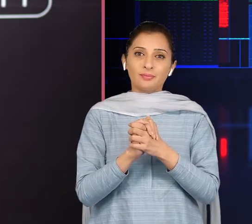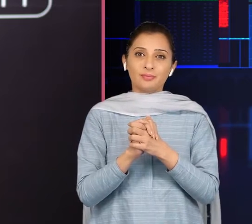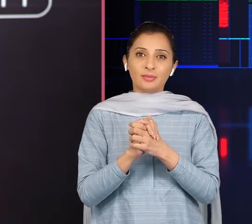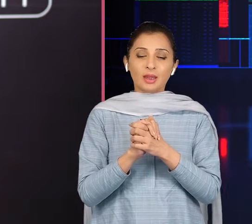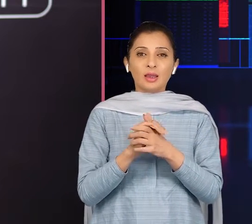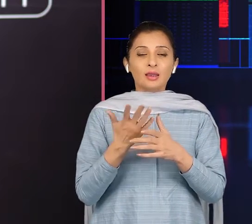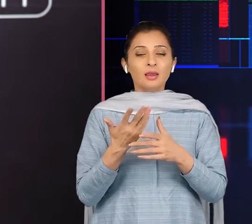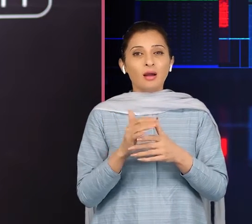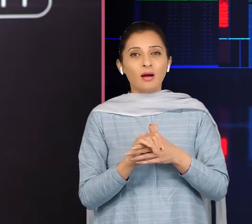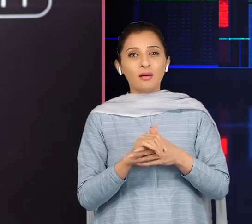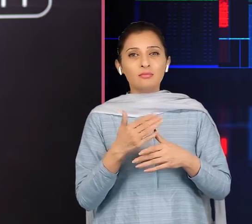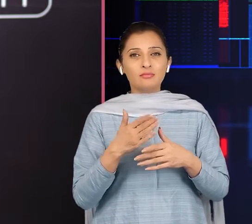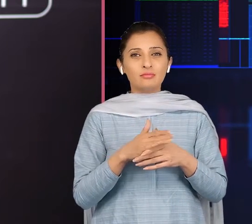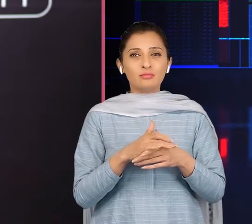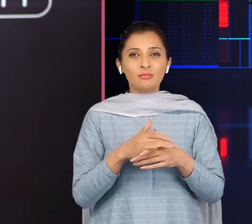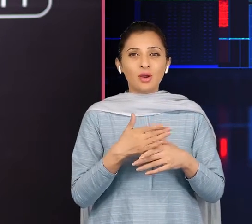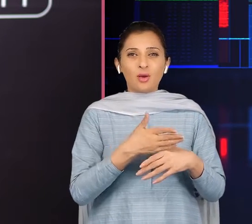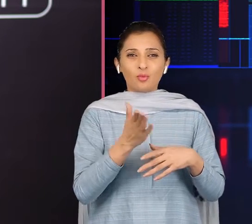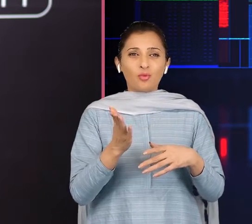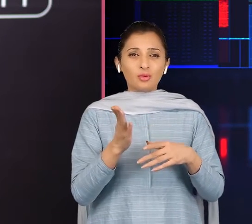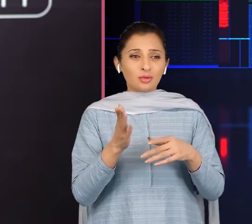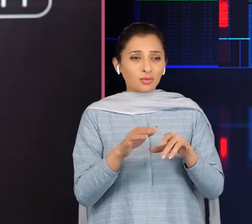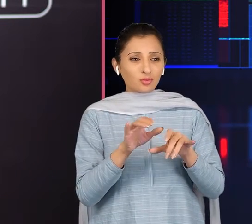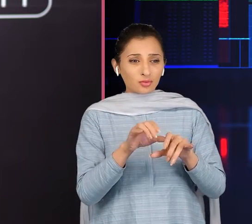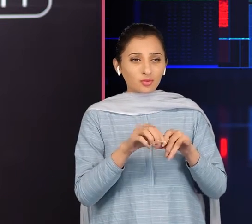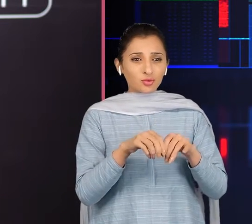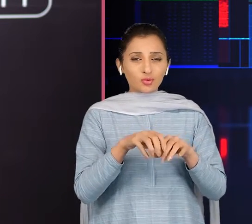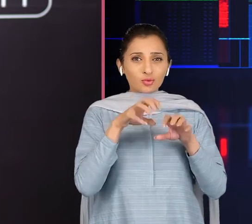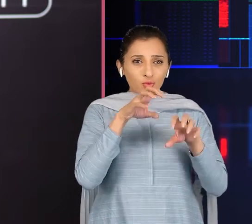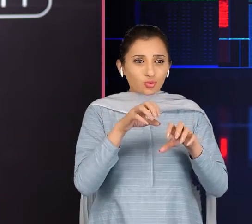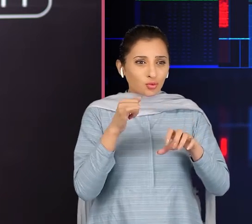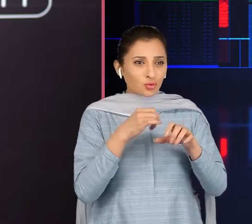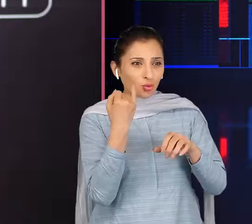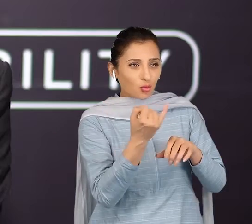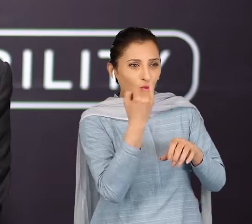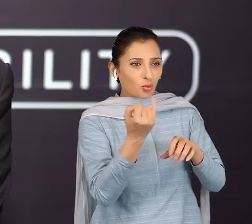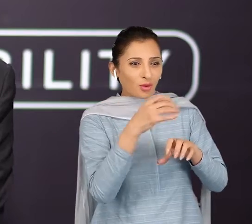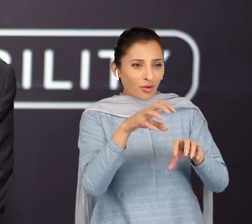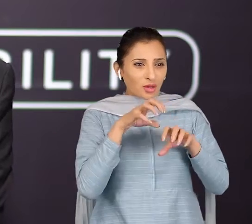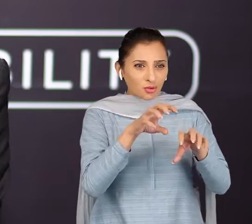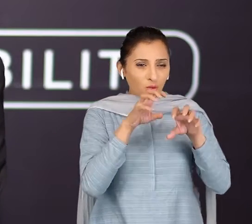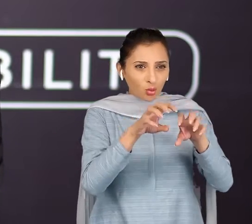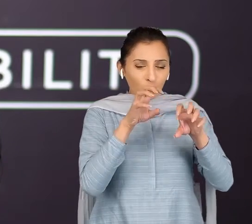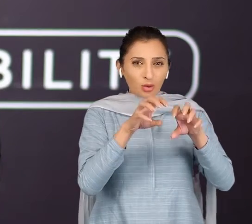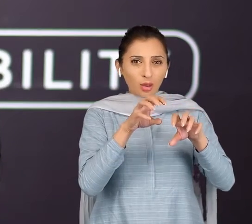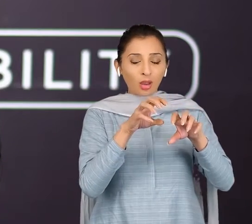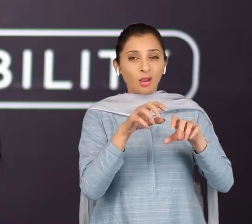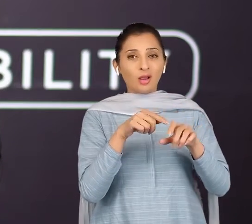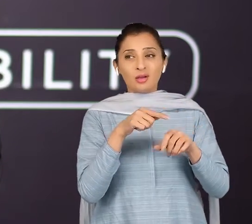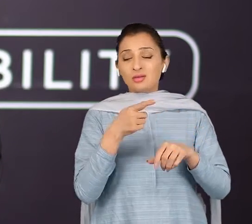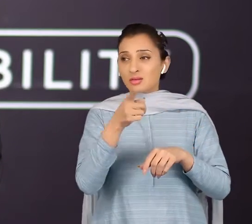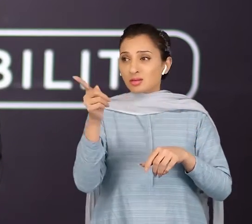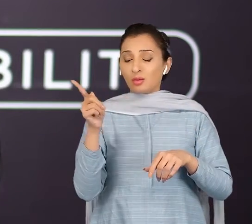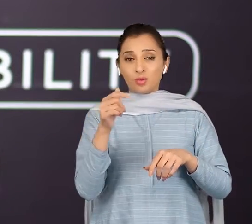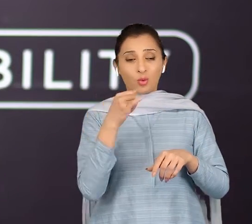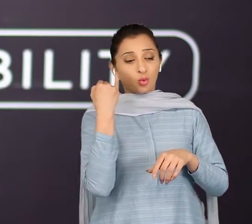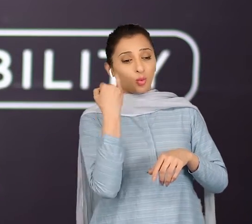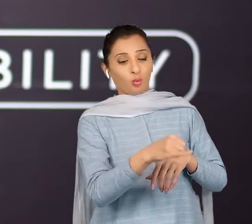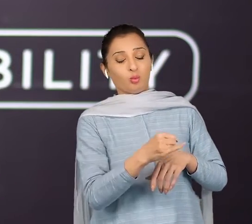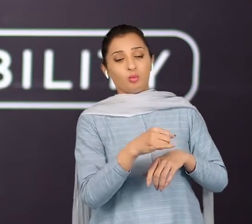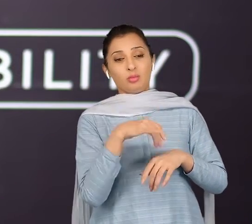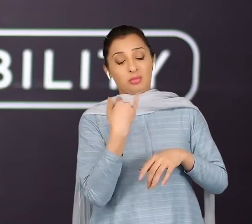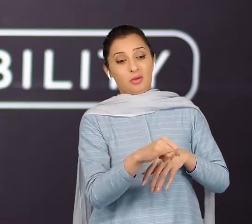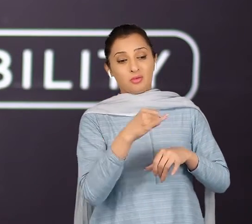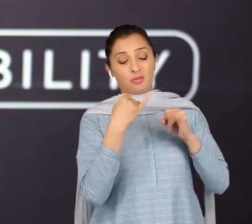we generally have this general hatred towards street dogs. Unfortunately, that may be cultural, that may be religious. And it does not really